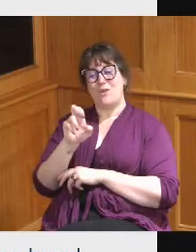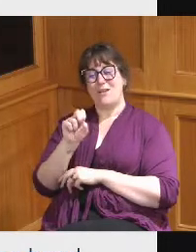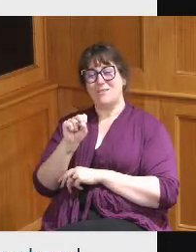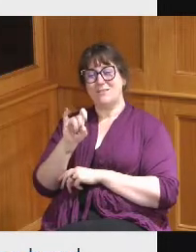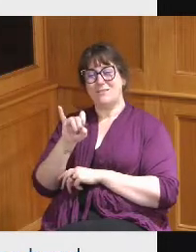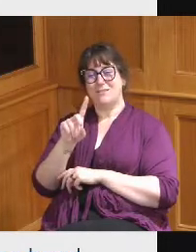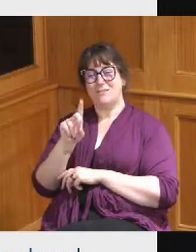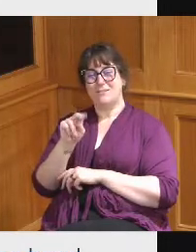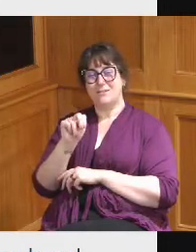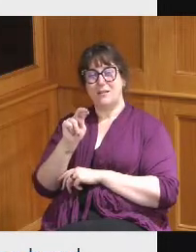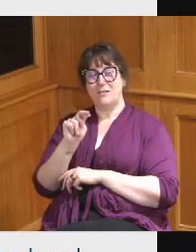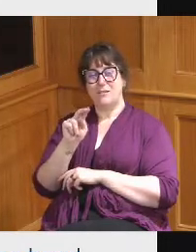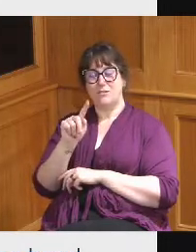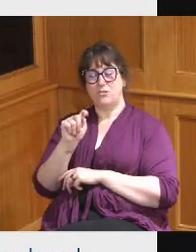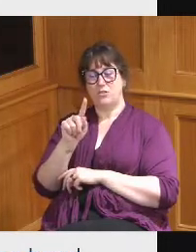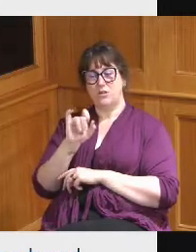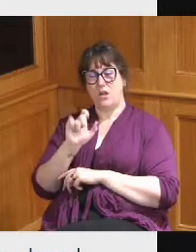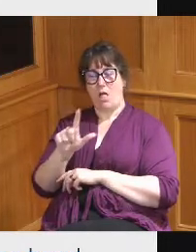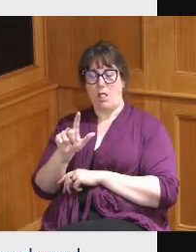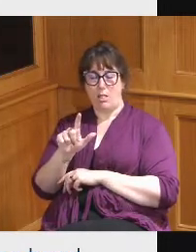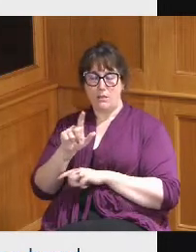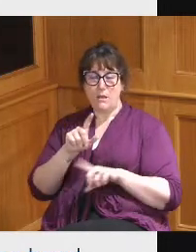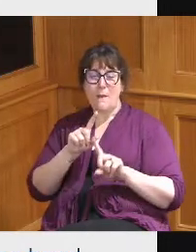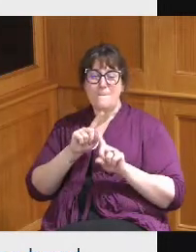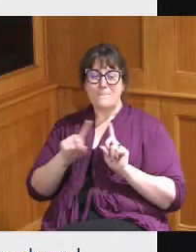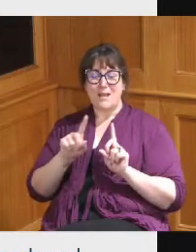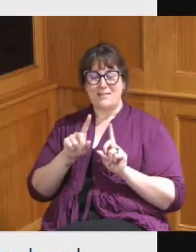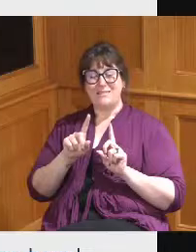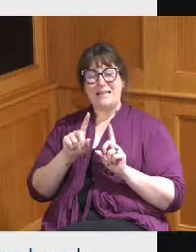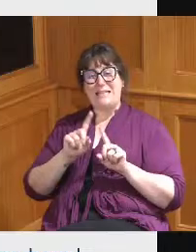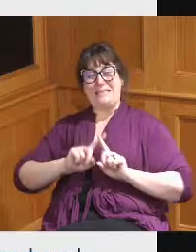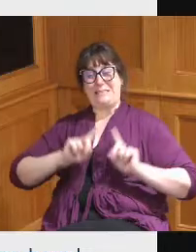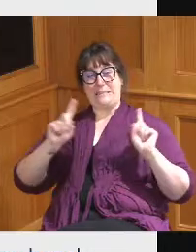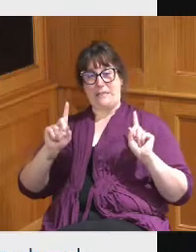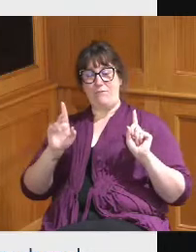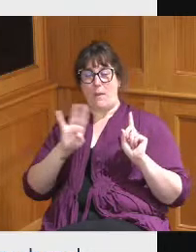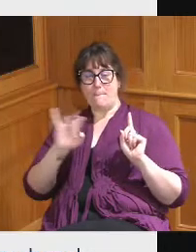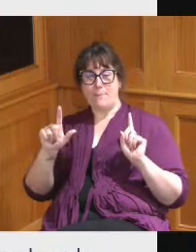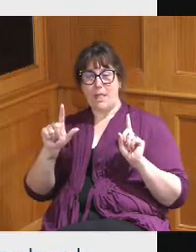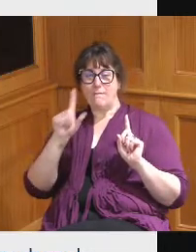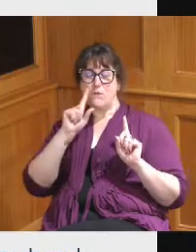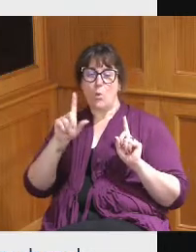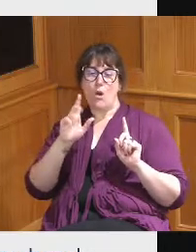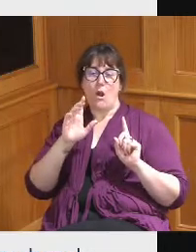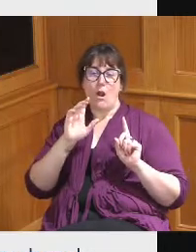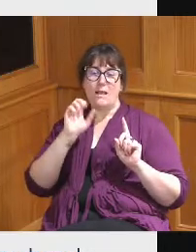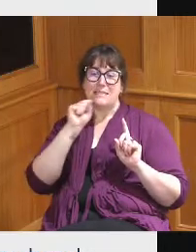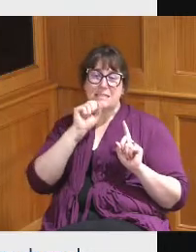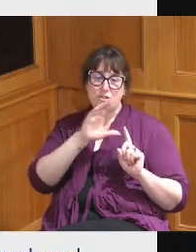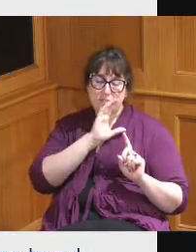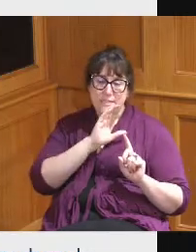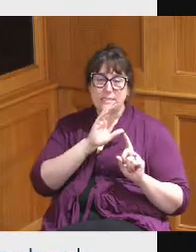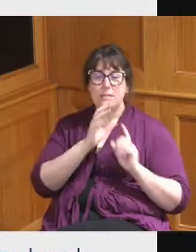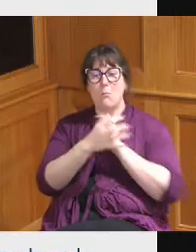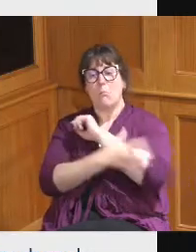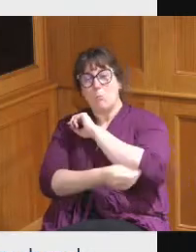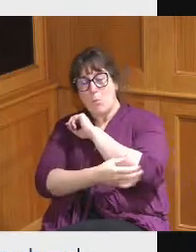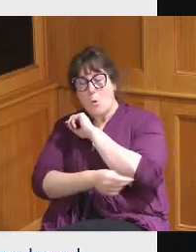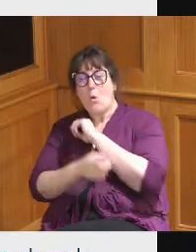assistance program. Won't go into the details, but that's a program for low-income seniors to qualify for a 25%